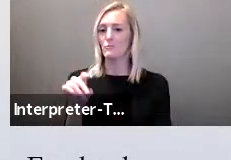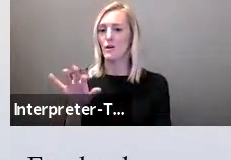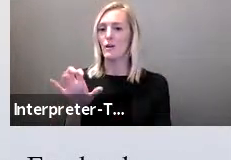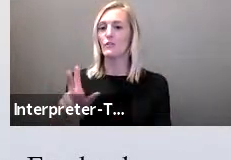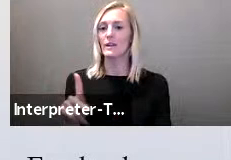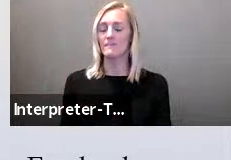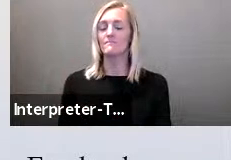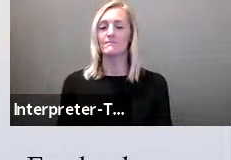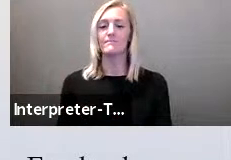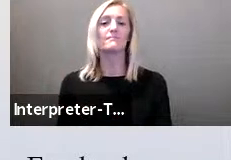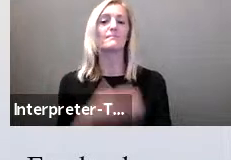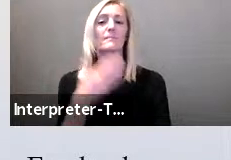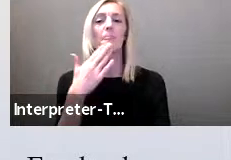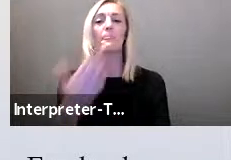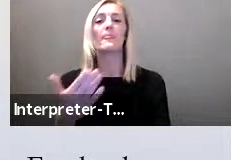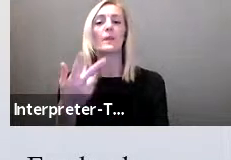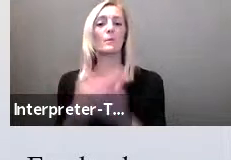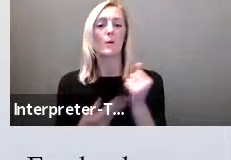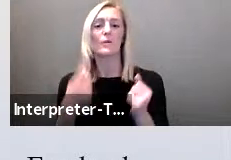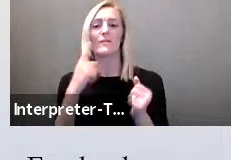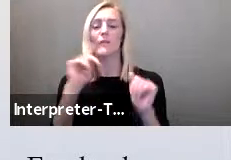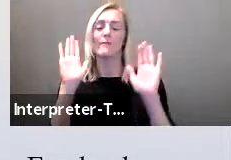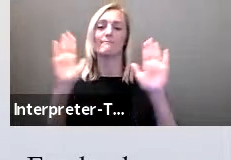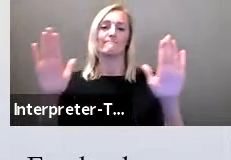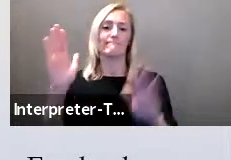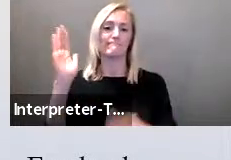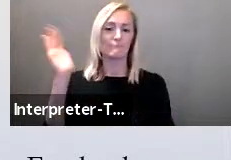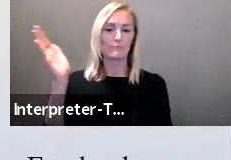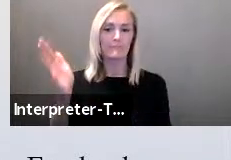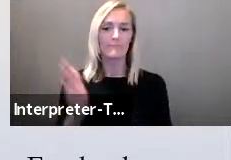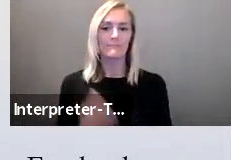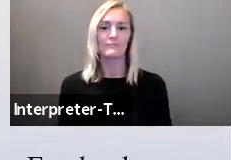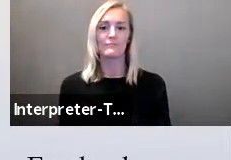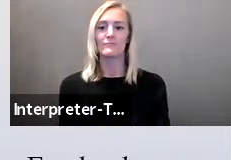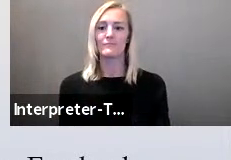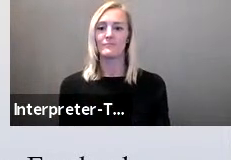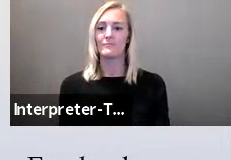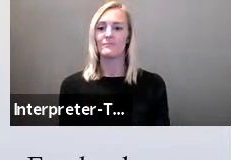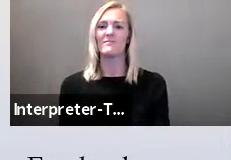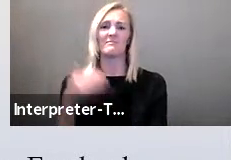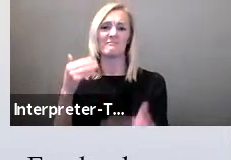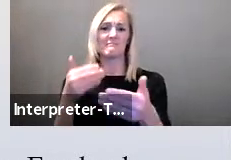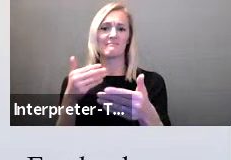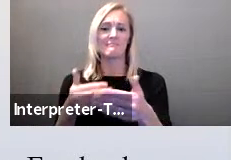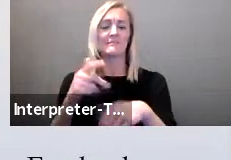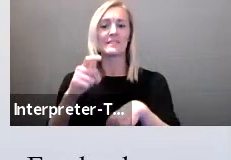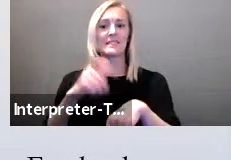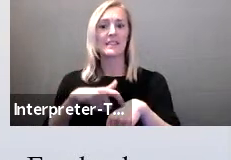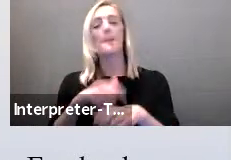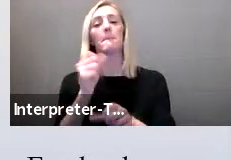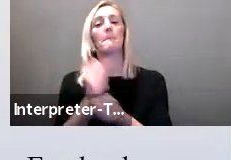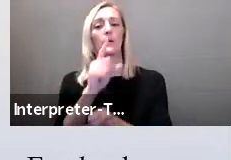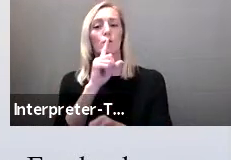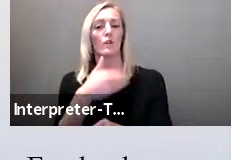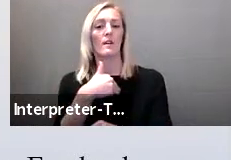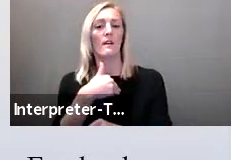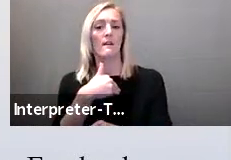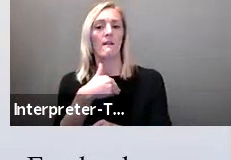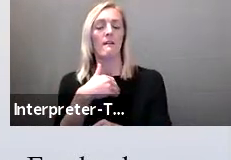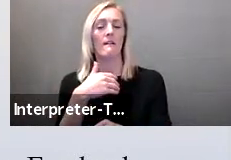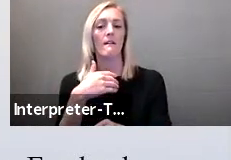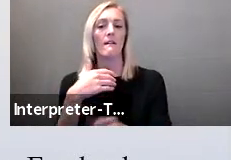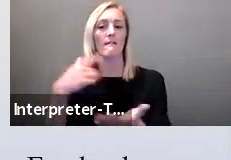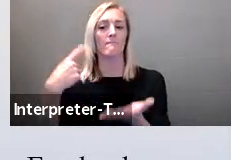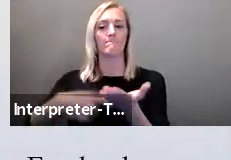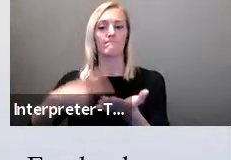and Dr. Smith for these wonderful presentations. We are bumping up on time and we're anxious to make sure that we get to our discussion.